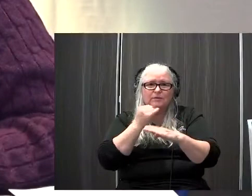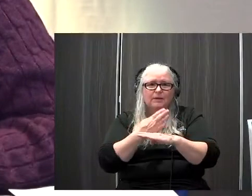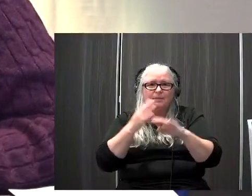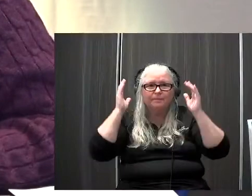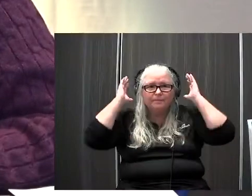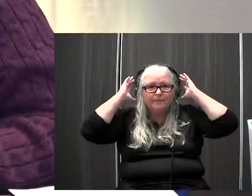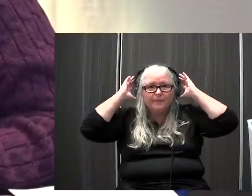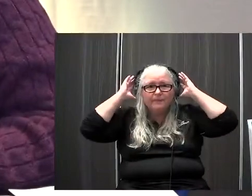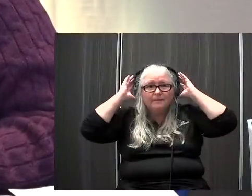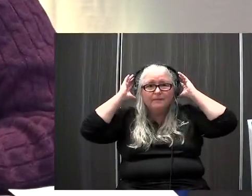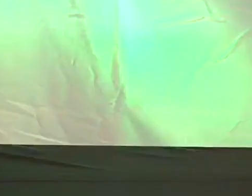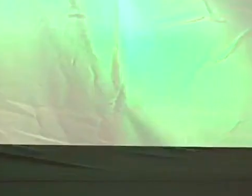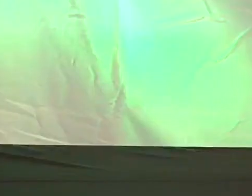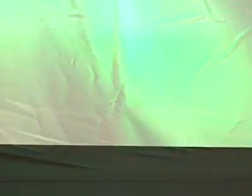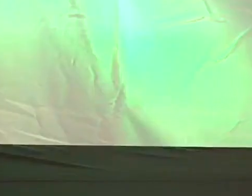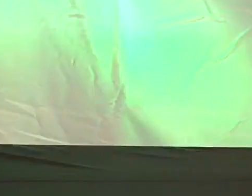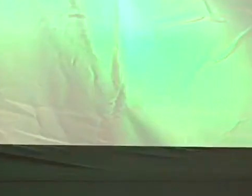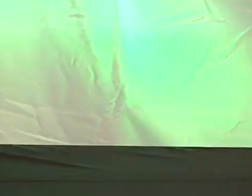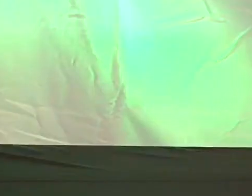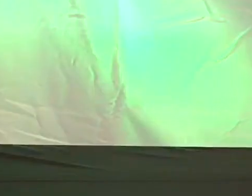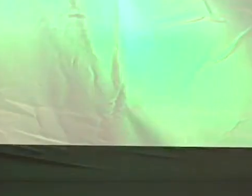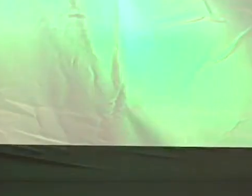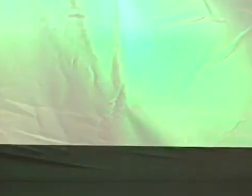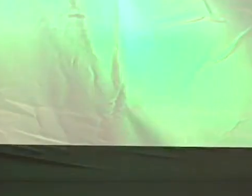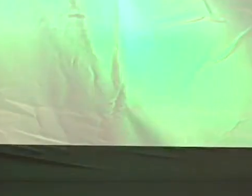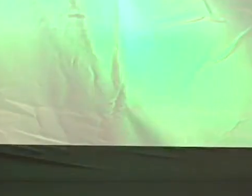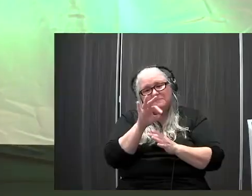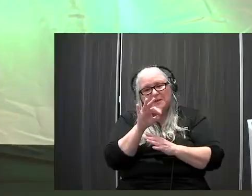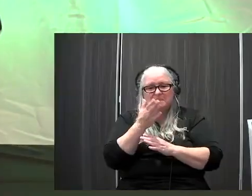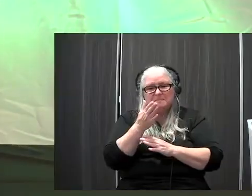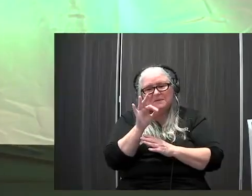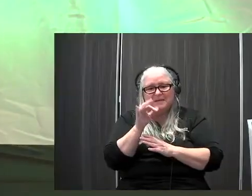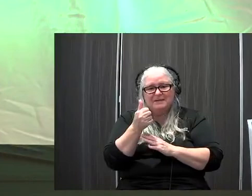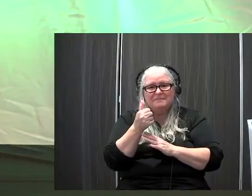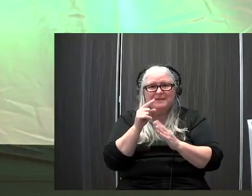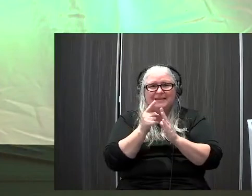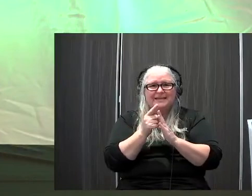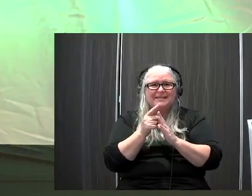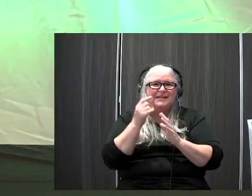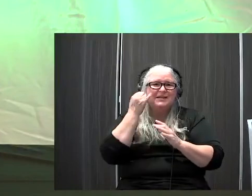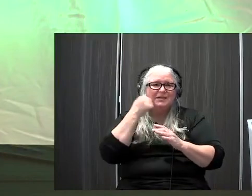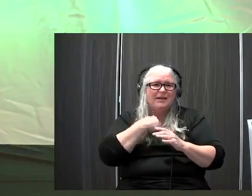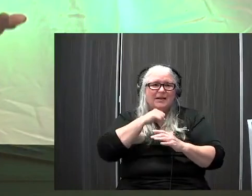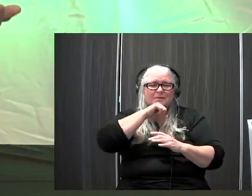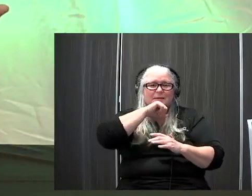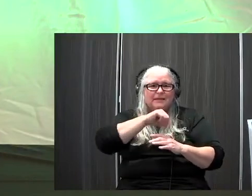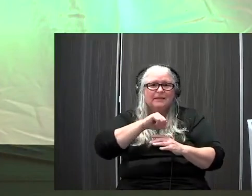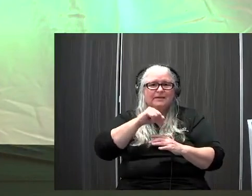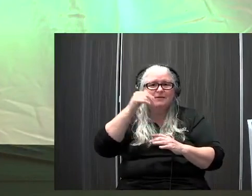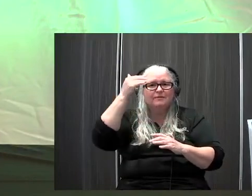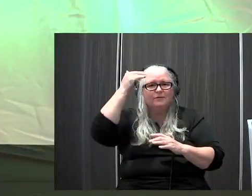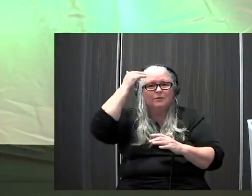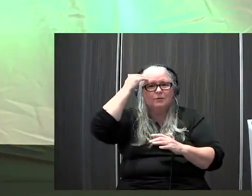So I don't know if we have time for maybe about 10 minutes. So we're good. Okay, awesome. 9-10 minutes. Yeah. Great. So if we, I would love to hear in the